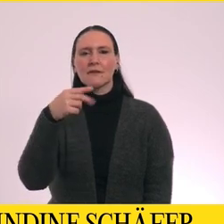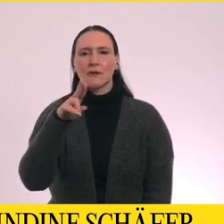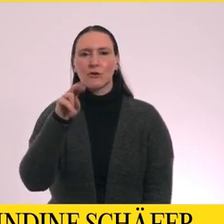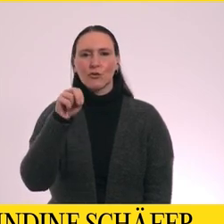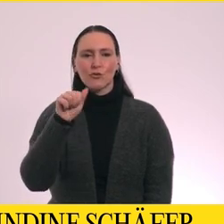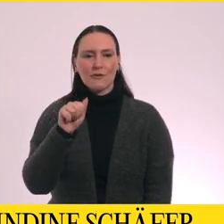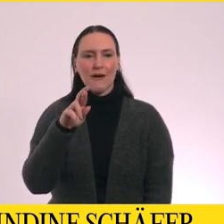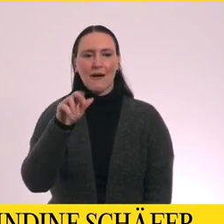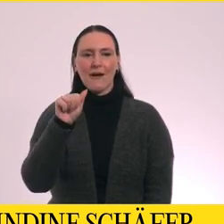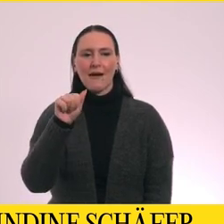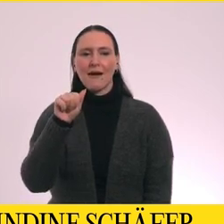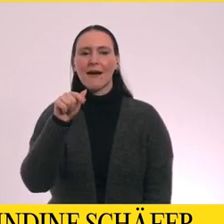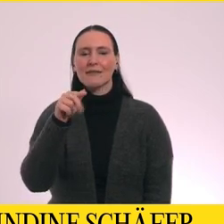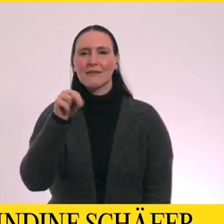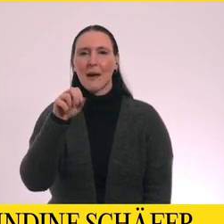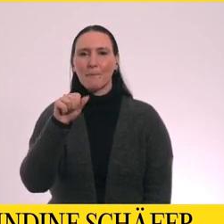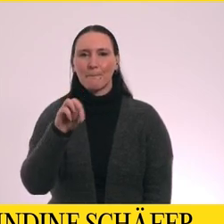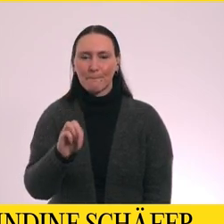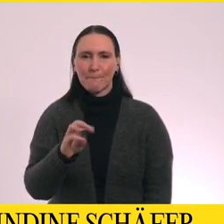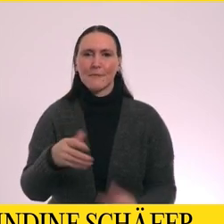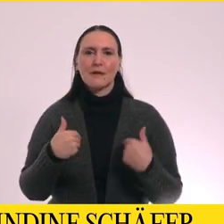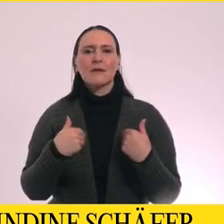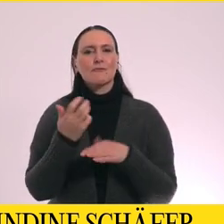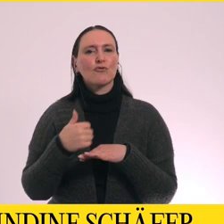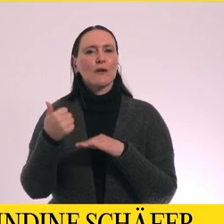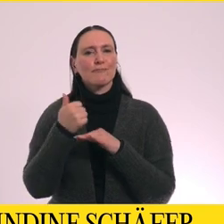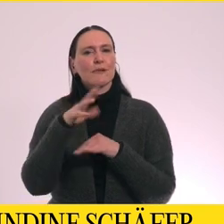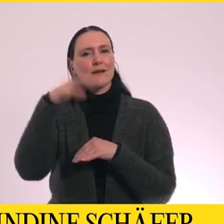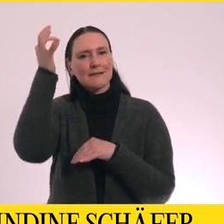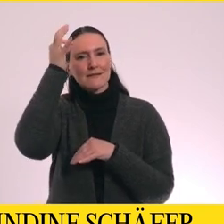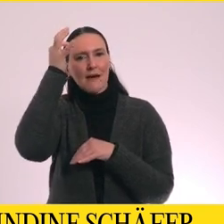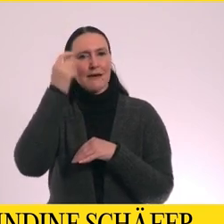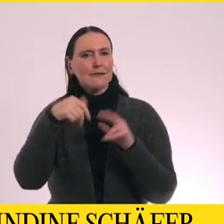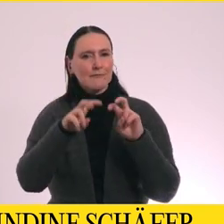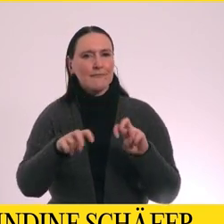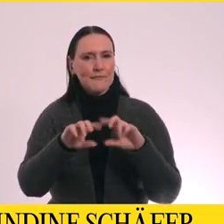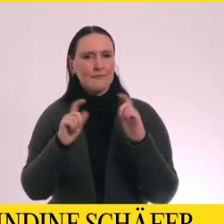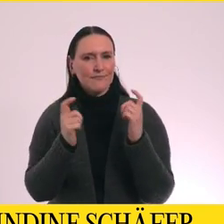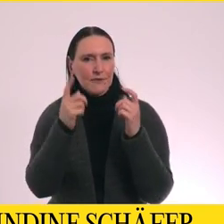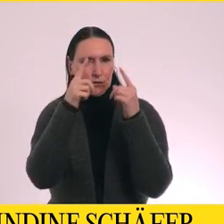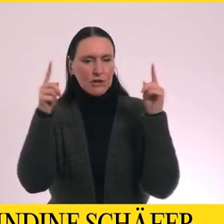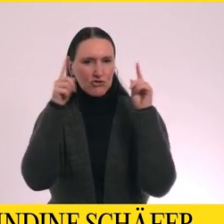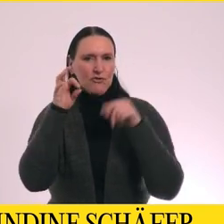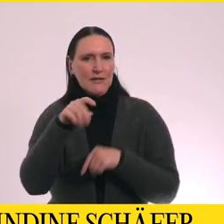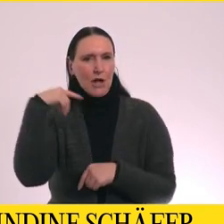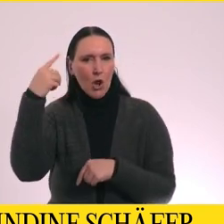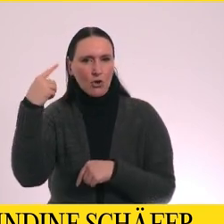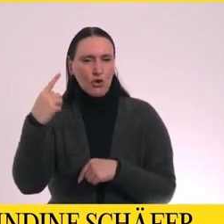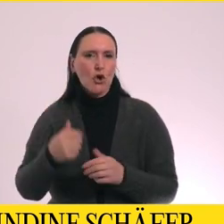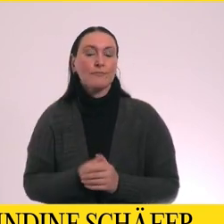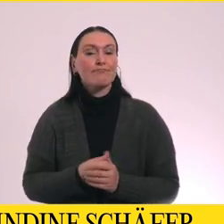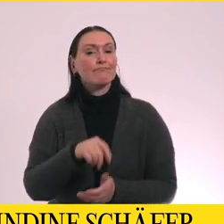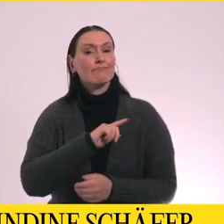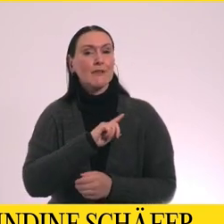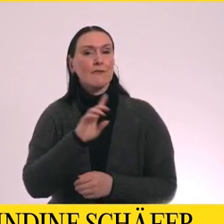Education, Community and Society at King's College London. And I've been doing research for several years